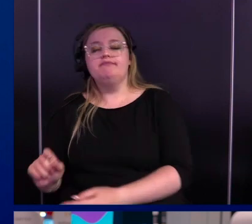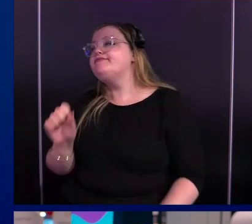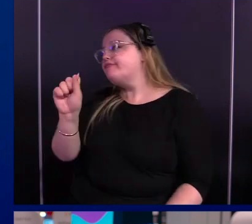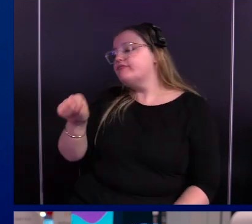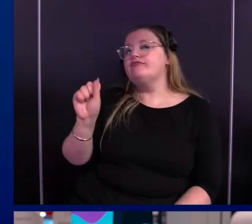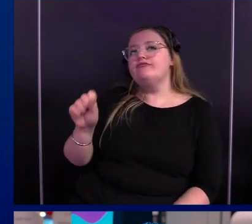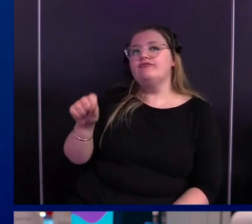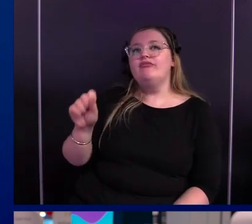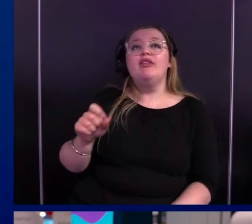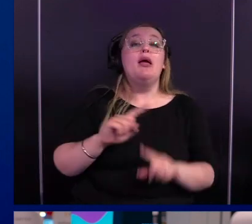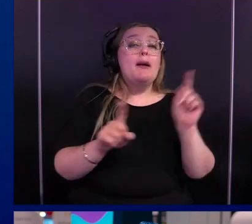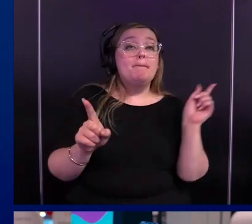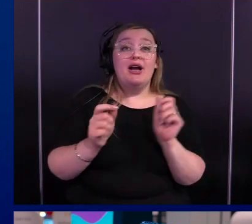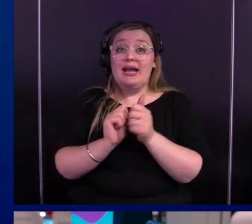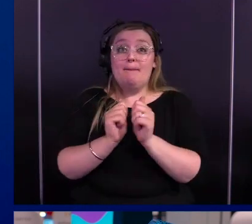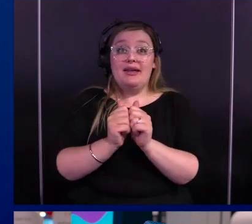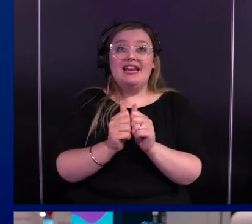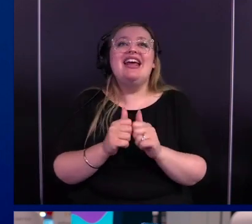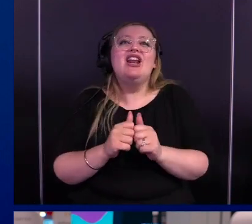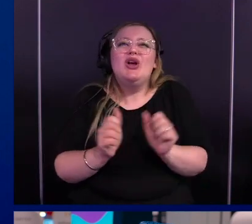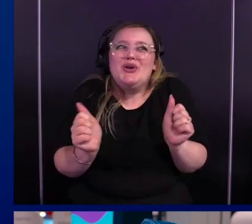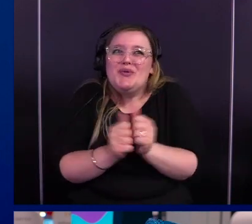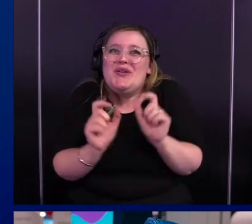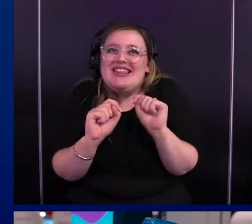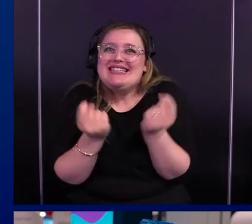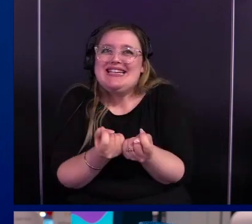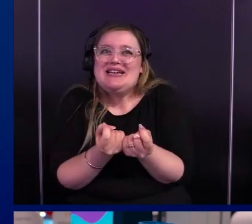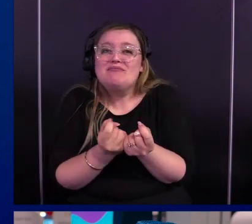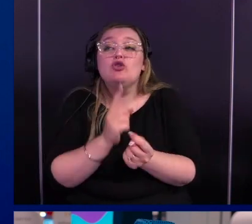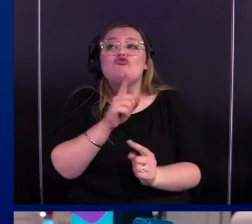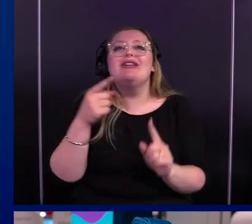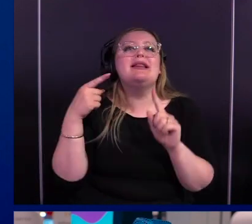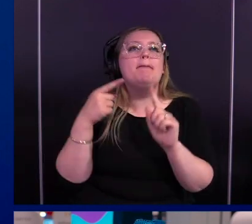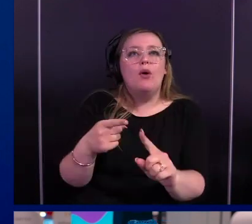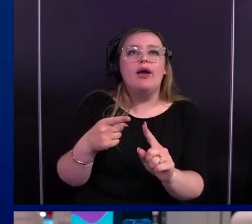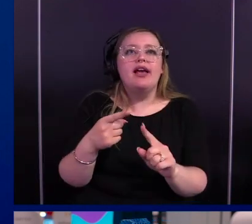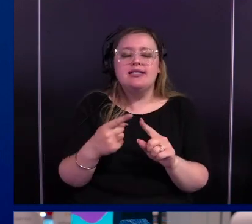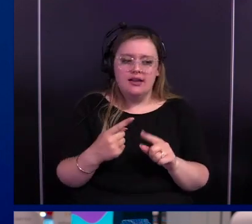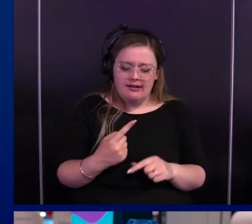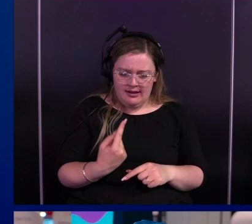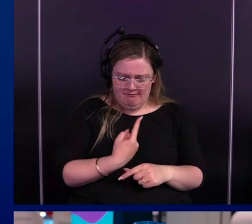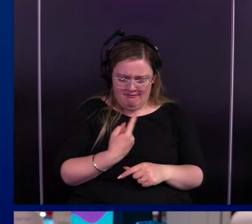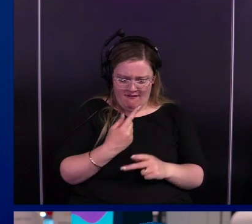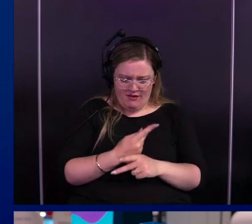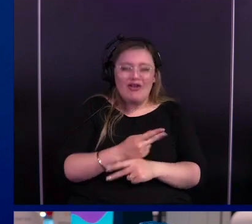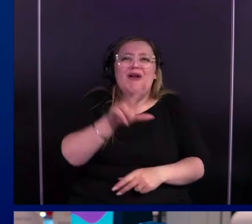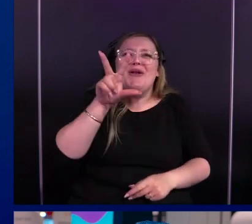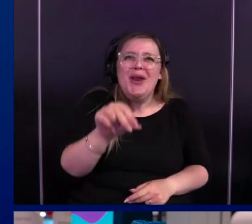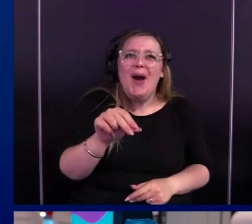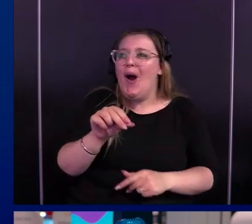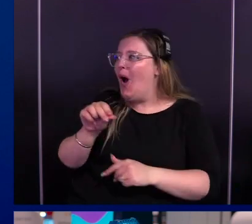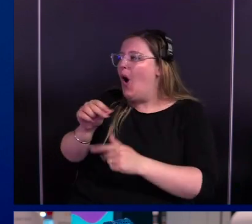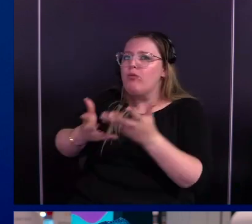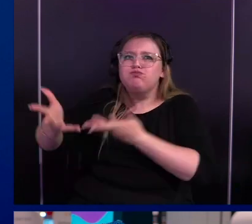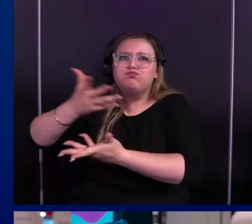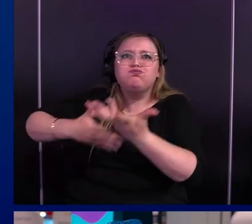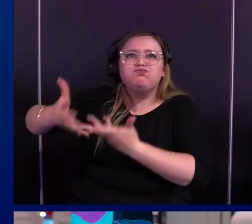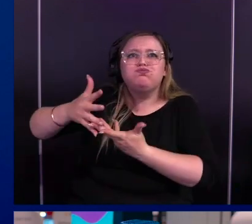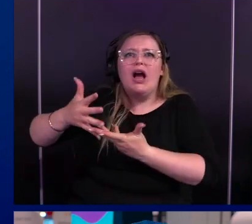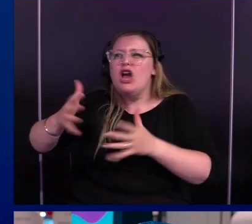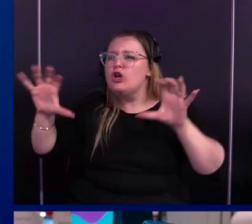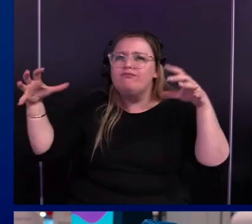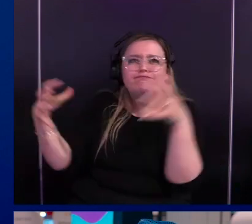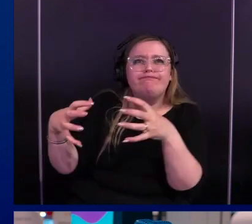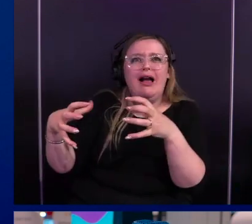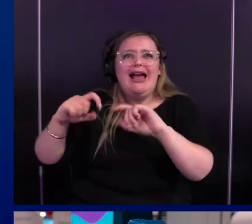when you're competing, you're playing with a team. So what we're really encouraging you to do is ask your teammates, right? So maybe everybody's playing different challenges on the team. That's when you huddle up and say,